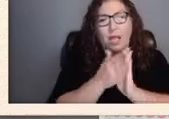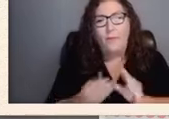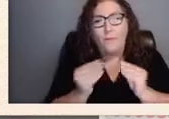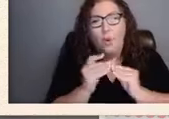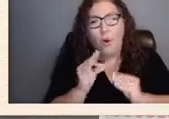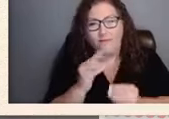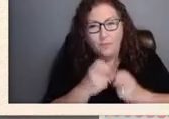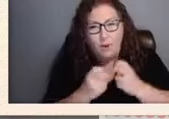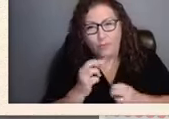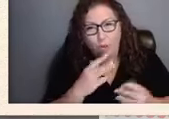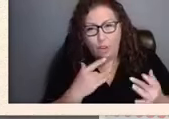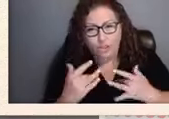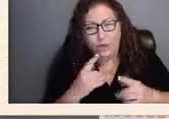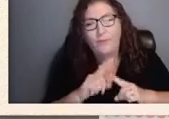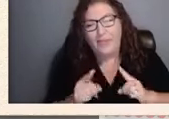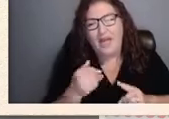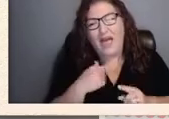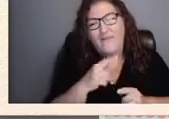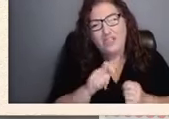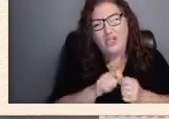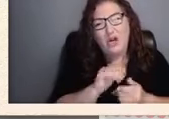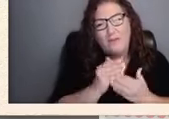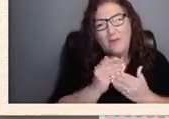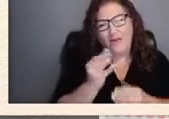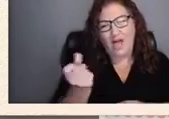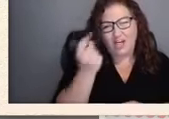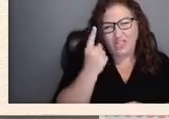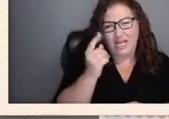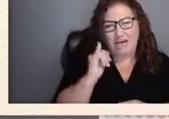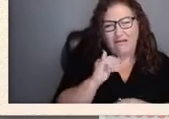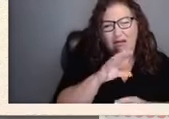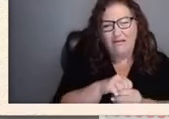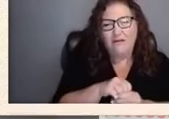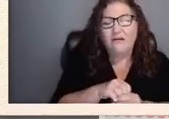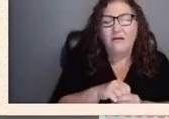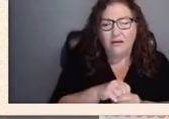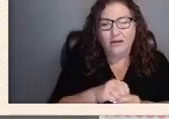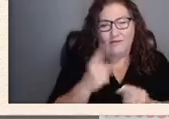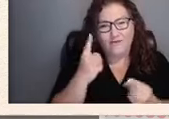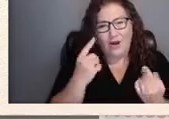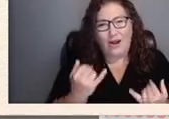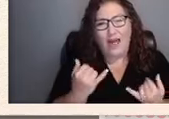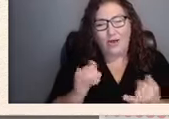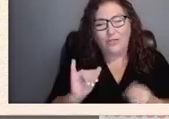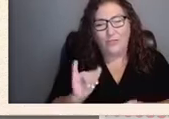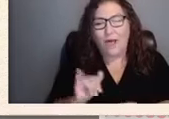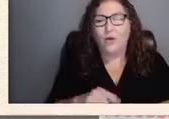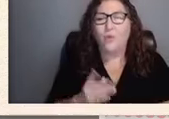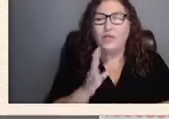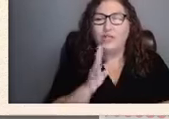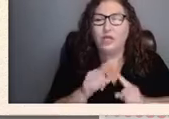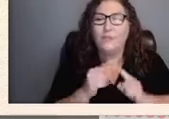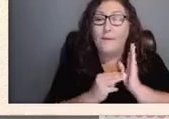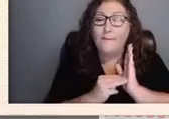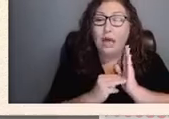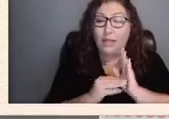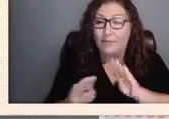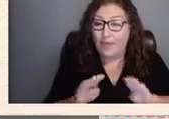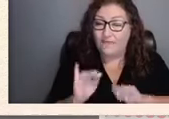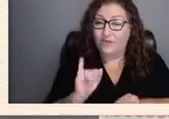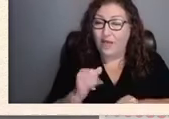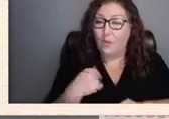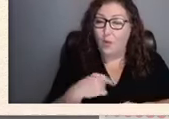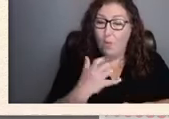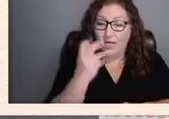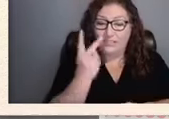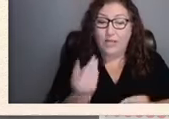a certain amount of understanding that comes in to this as well. We've talked about modeling behaviors that we want to see more of